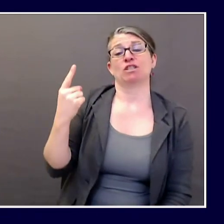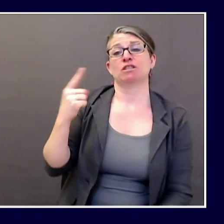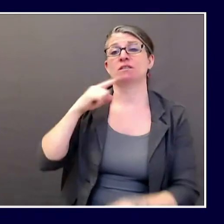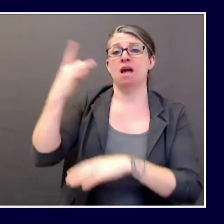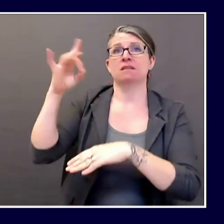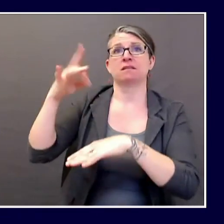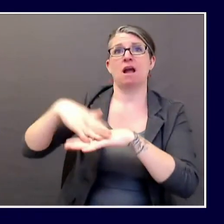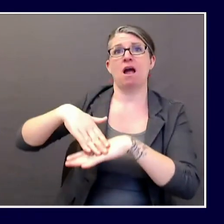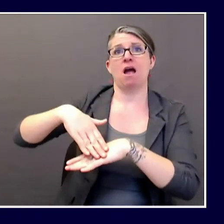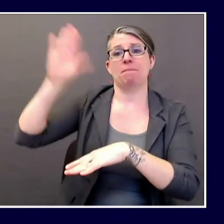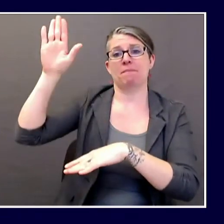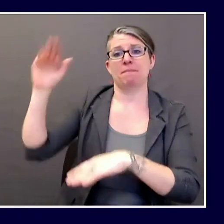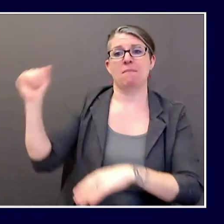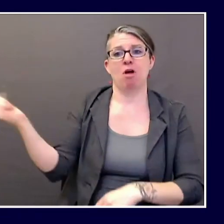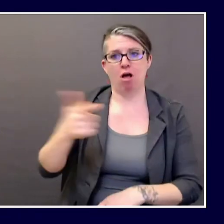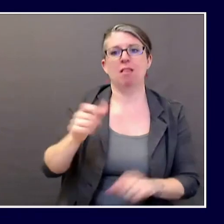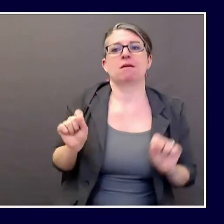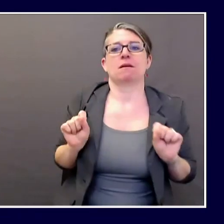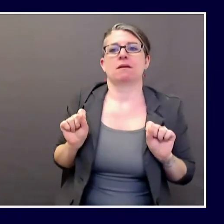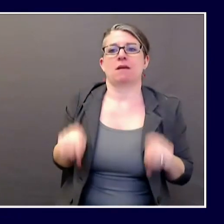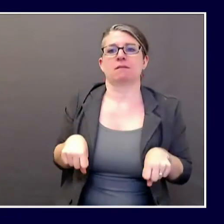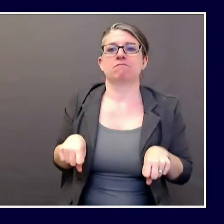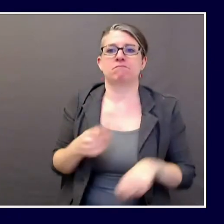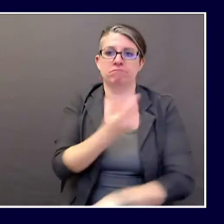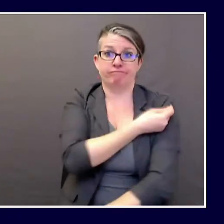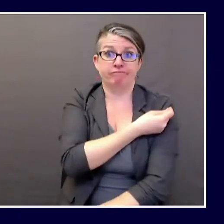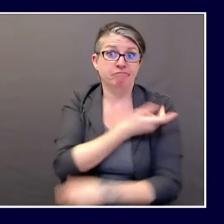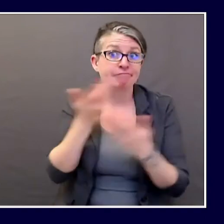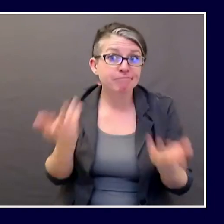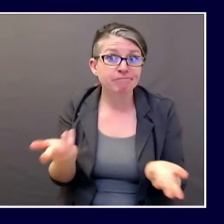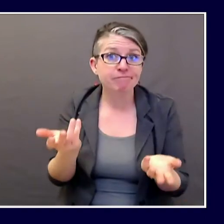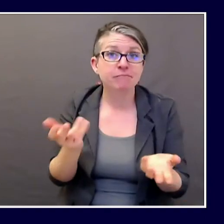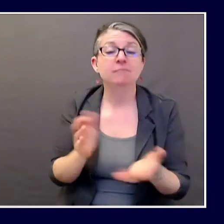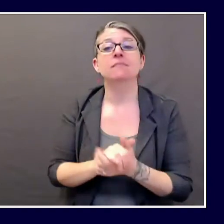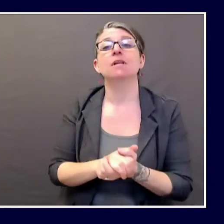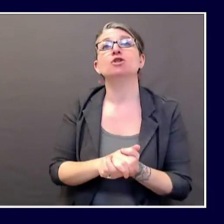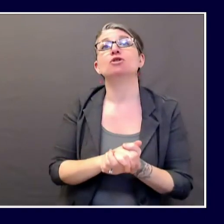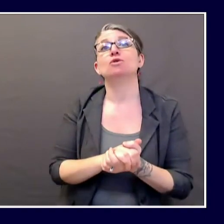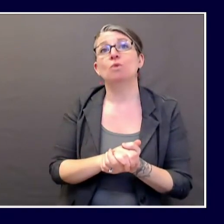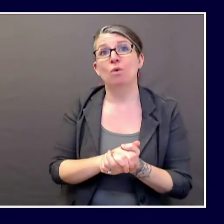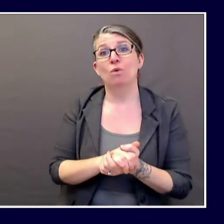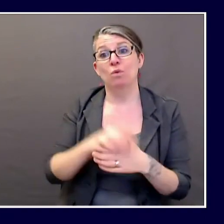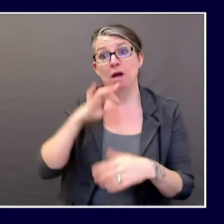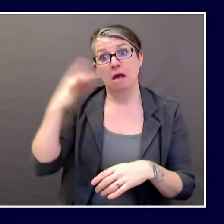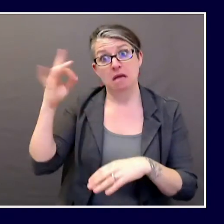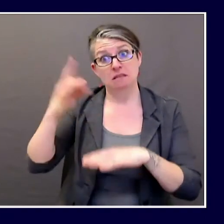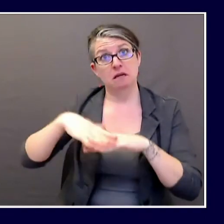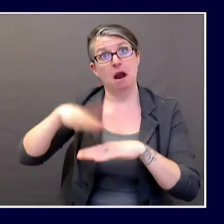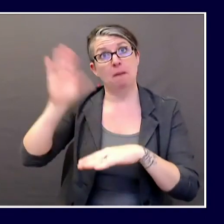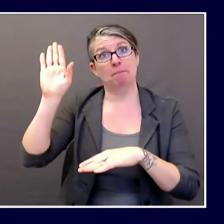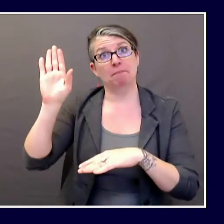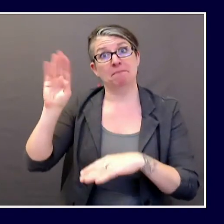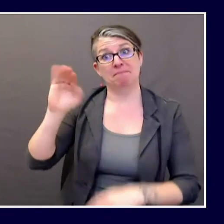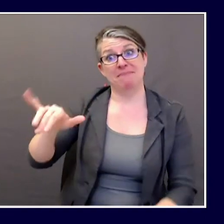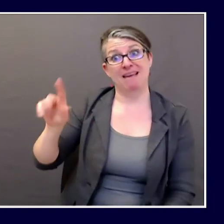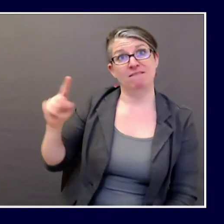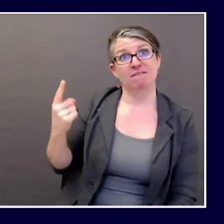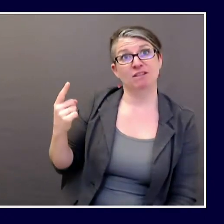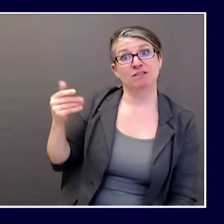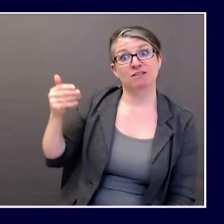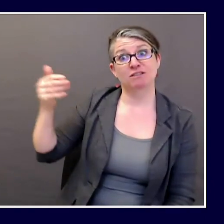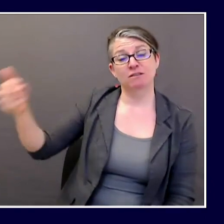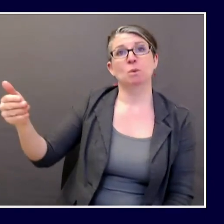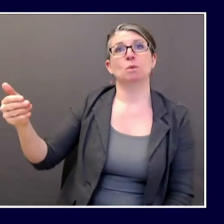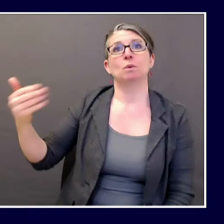Maine, that will mean several 100,000 people who will be eligible, not just those who were 40 and above, whom we were planning